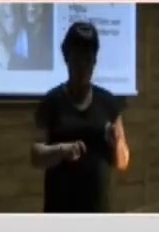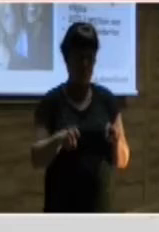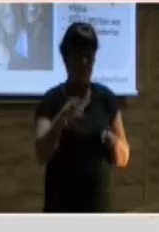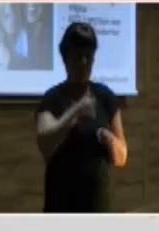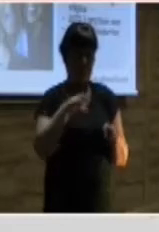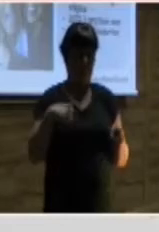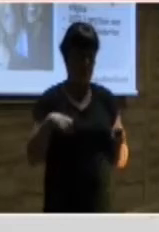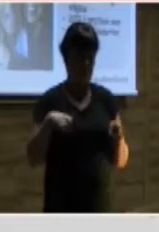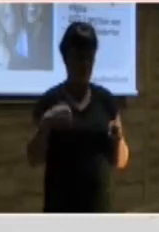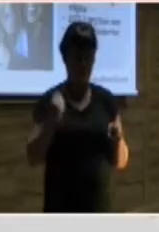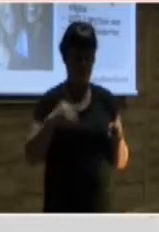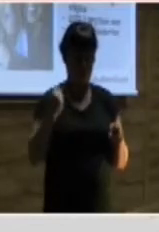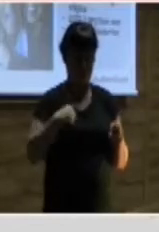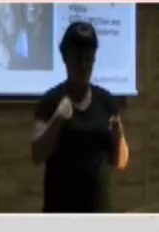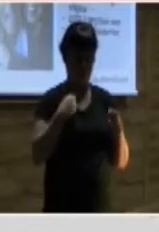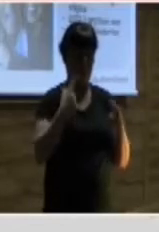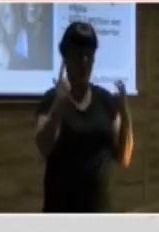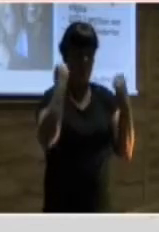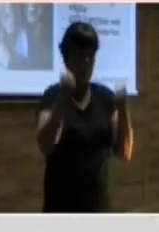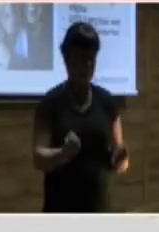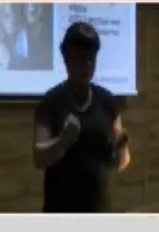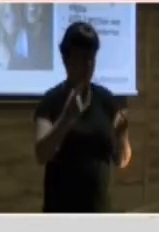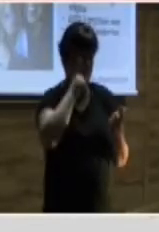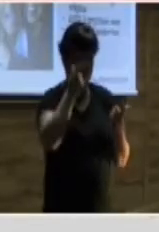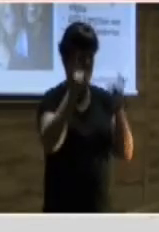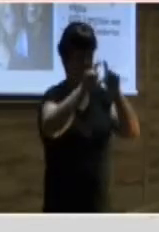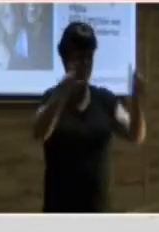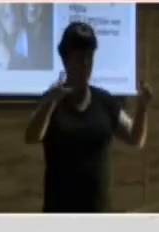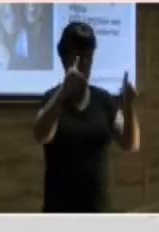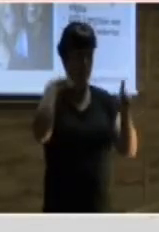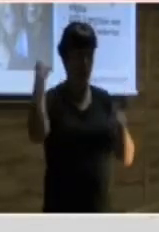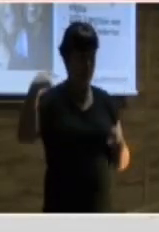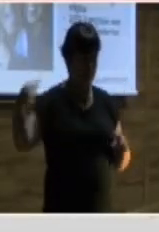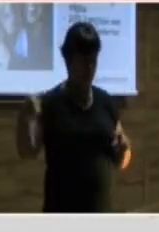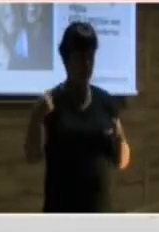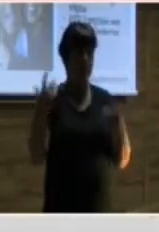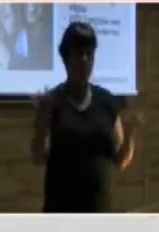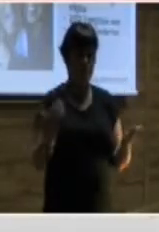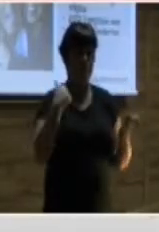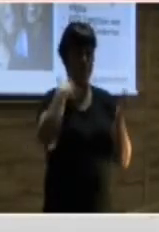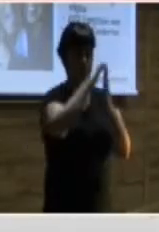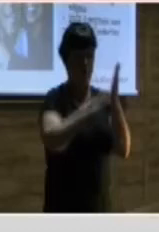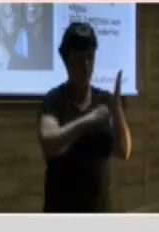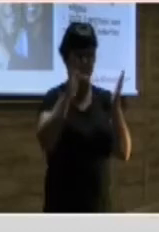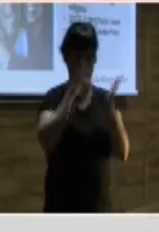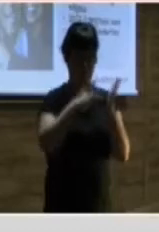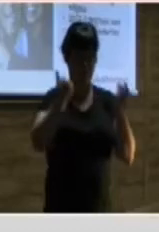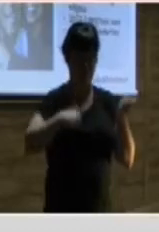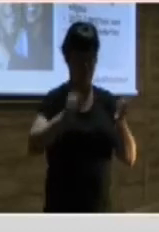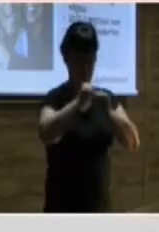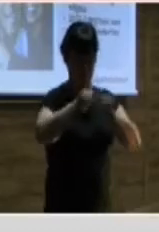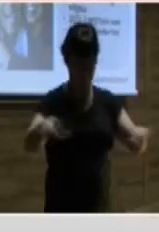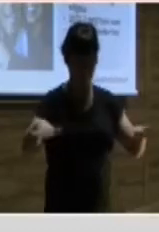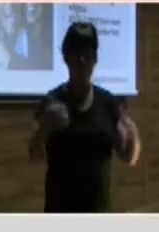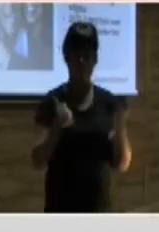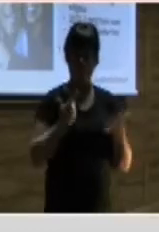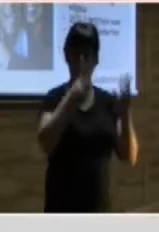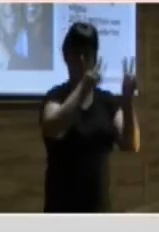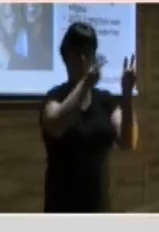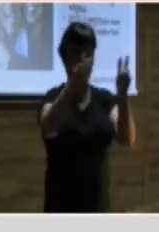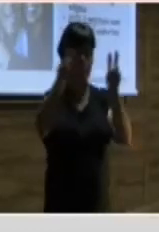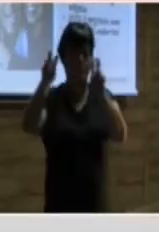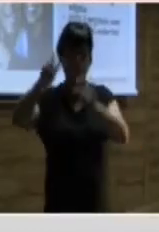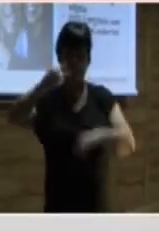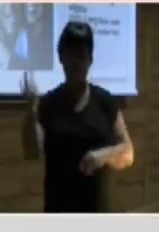or so, we have covered a broad range of topic. In 2009 we started looking at